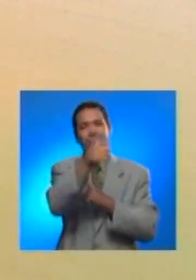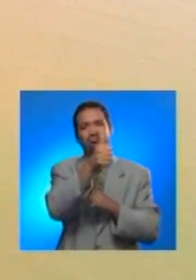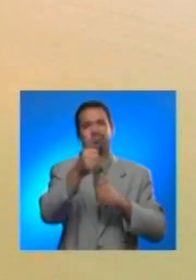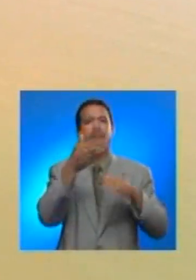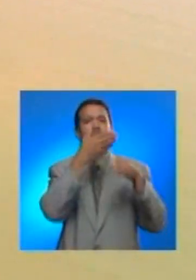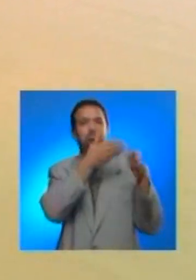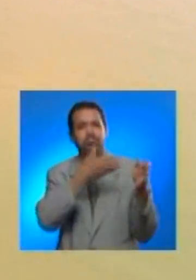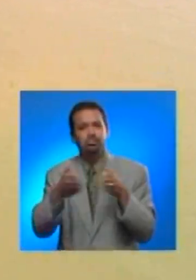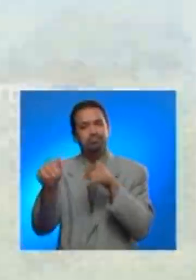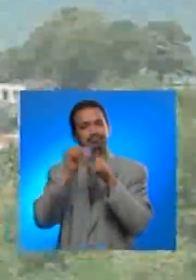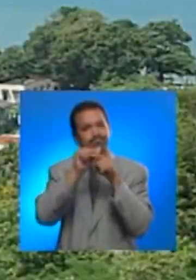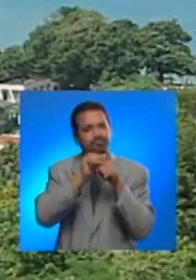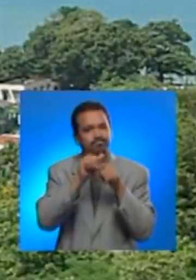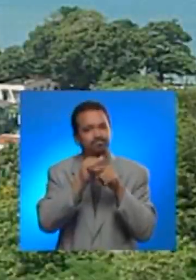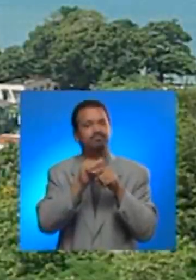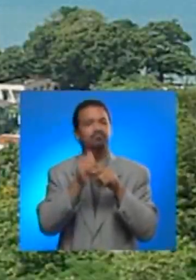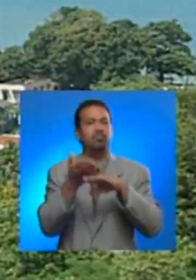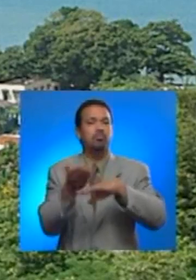possible tsunami.